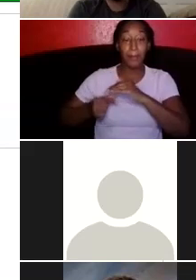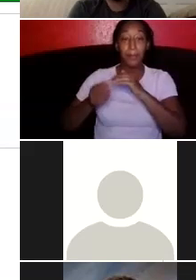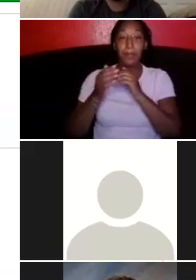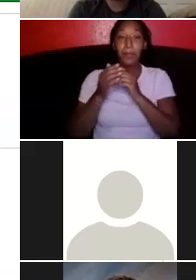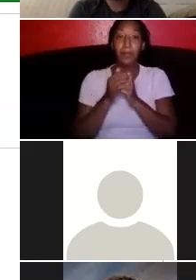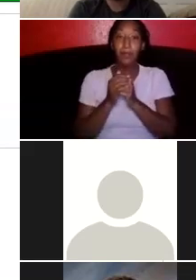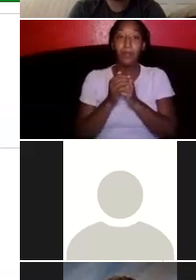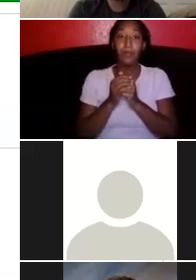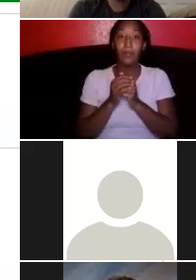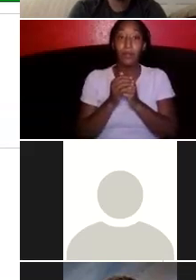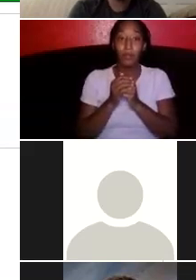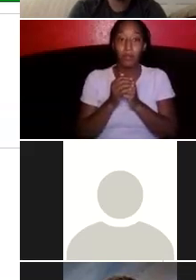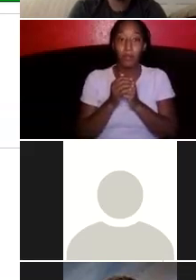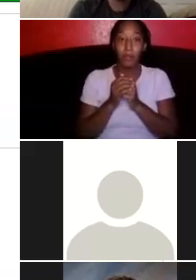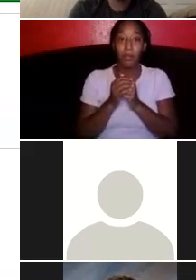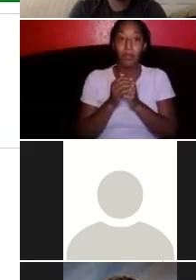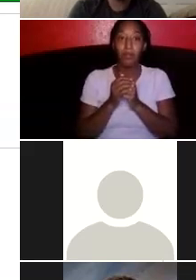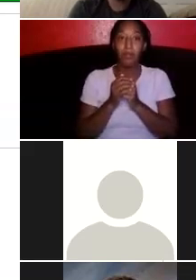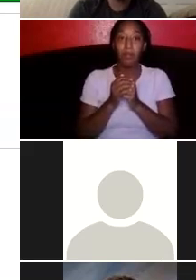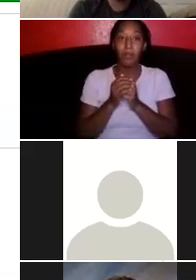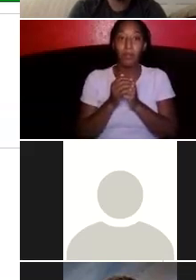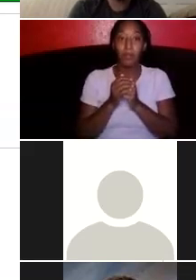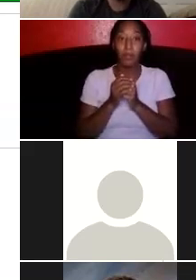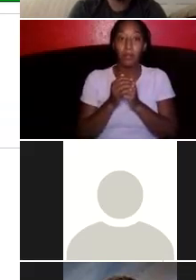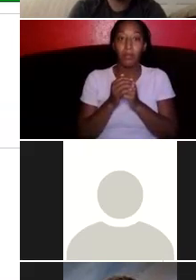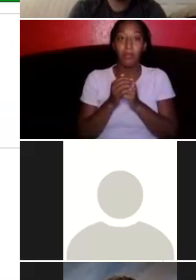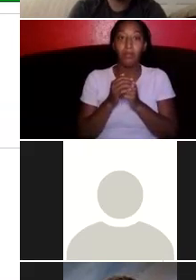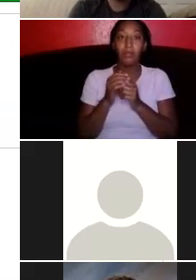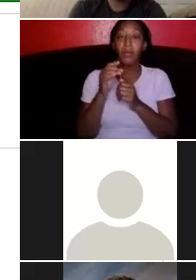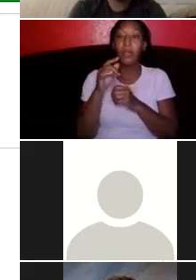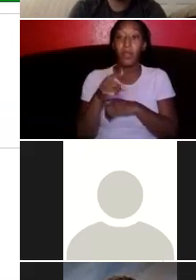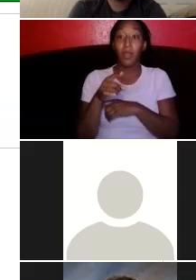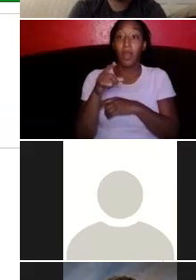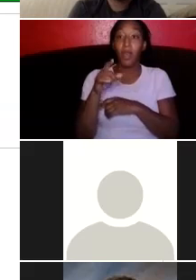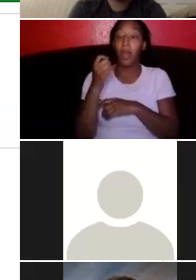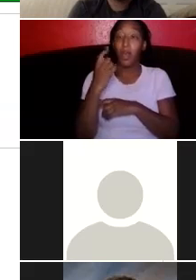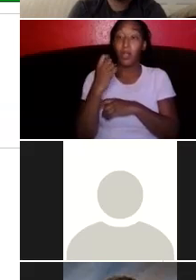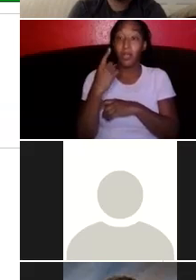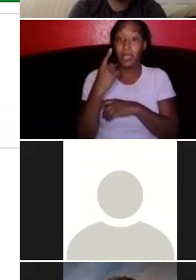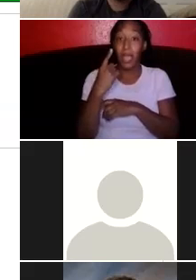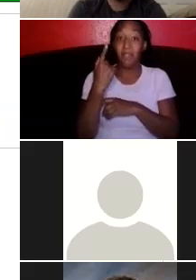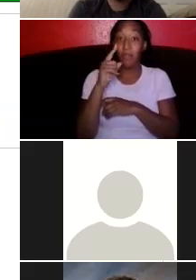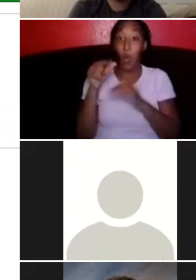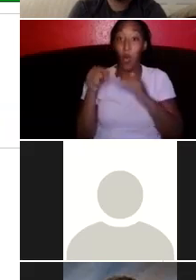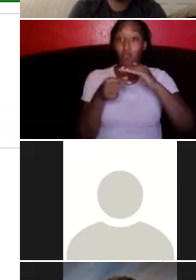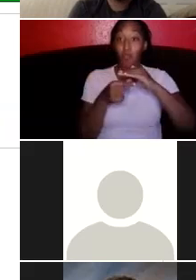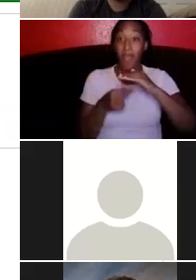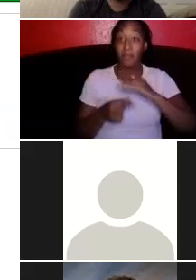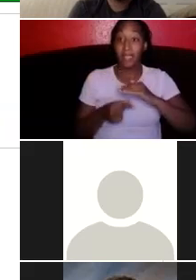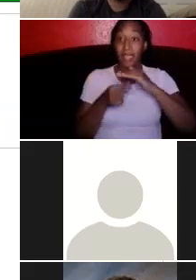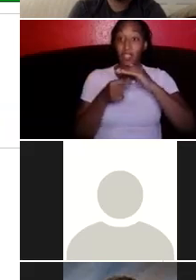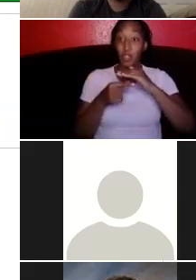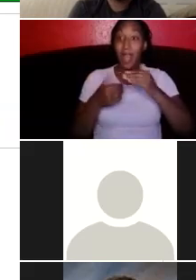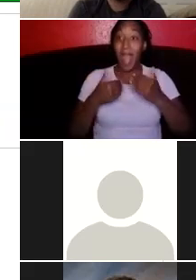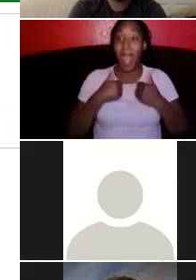So as it relates to the activities for gravitation, you have a discussion that's due